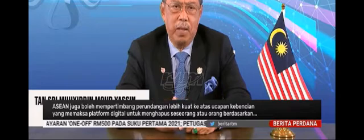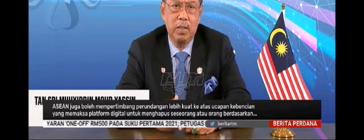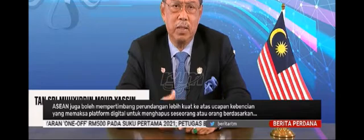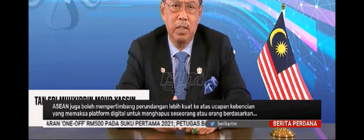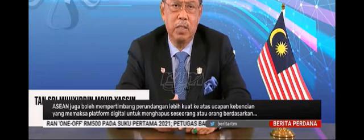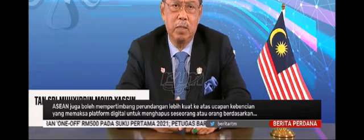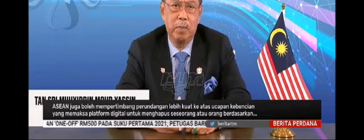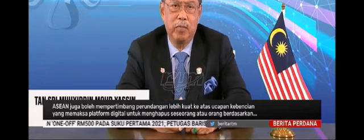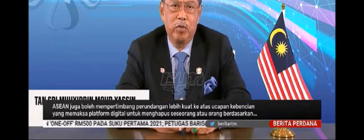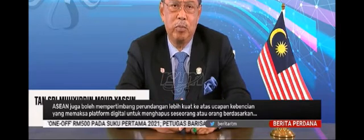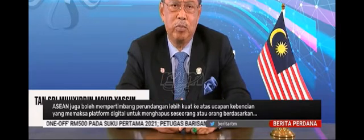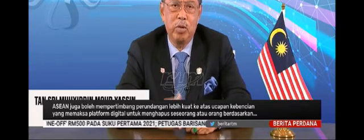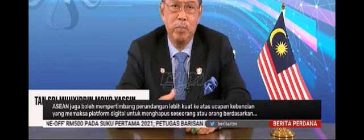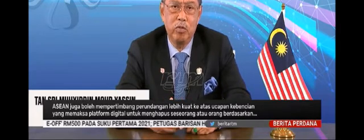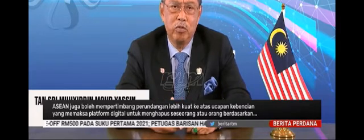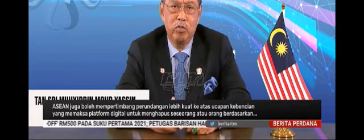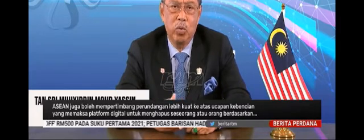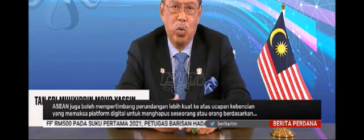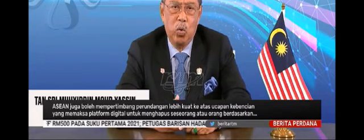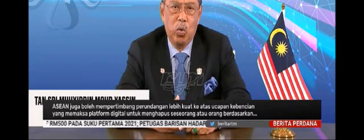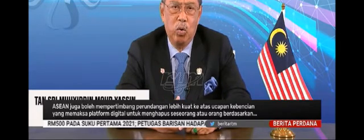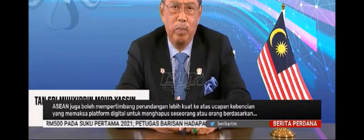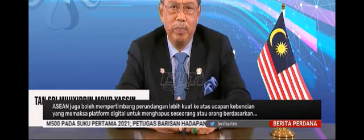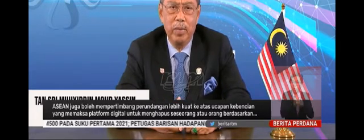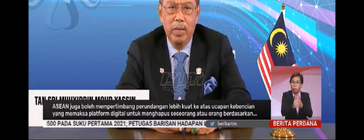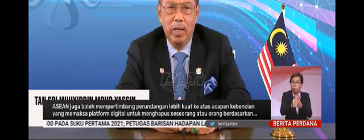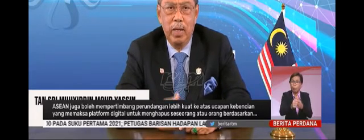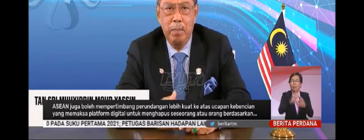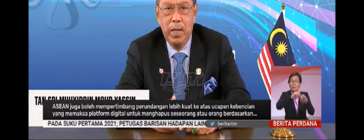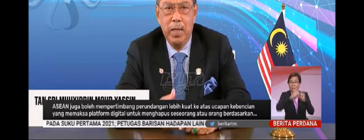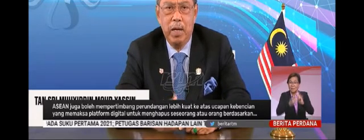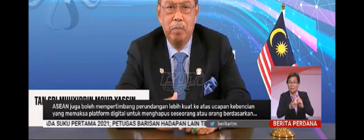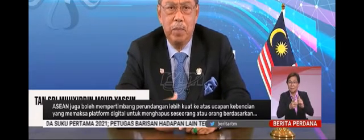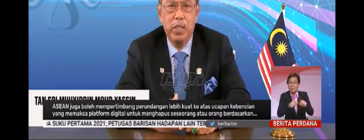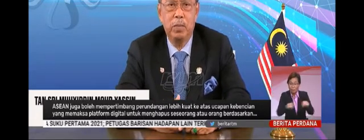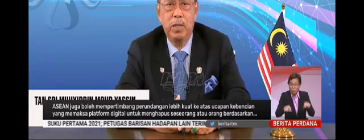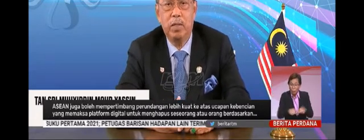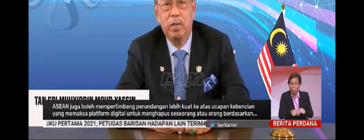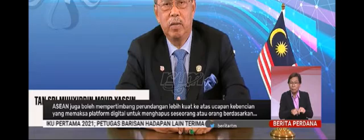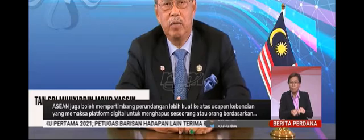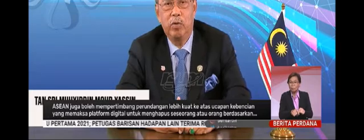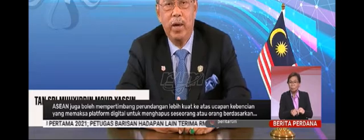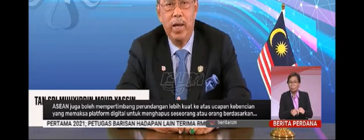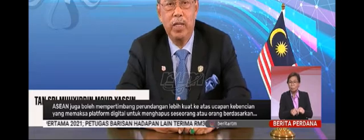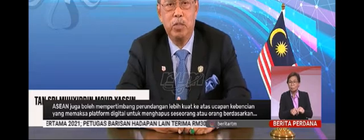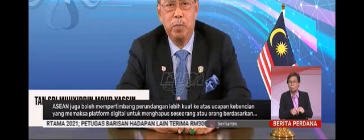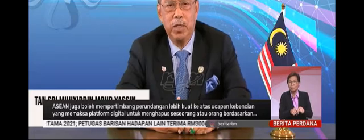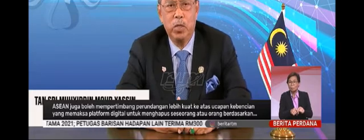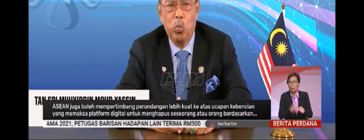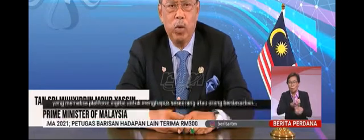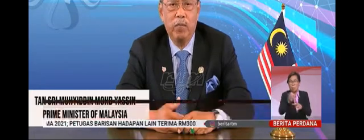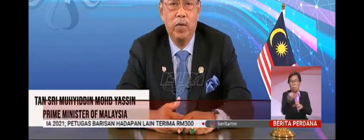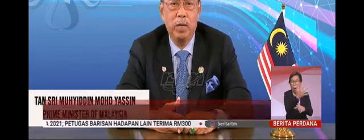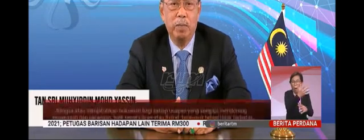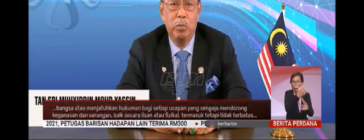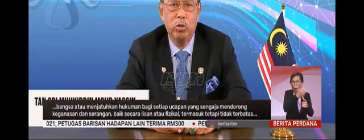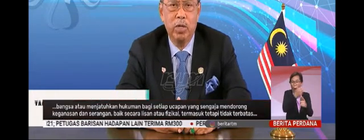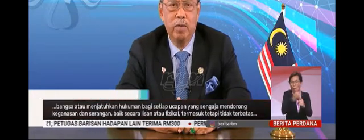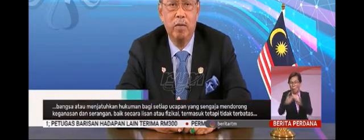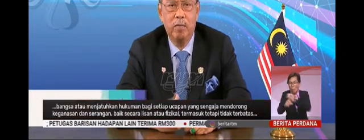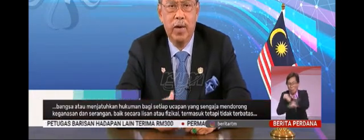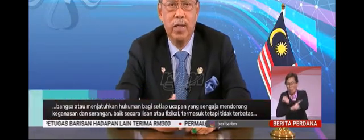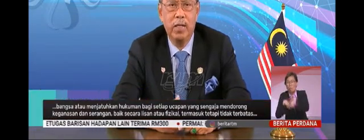others compels digital platform to remove or and mete out punishment for any speech